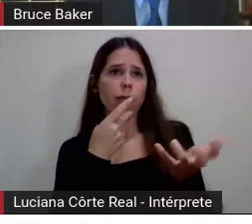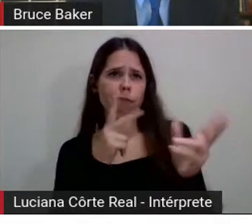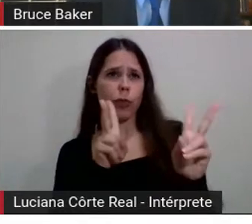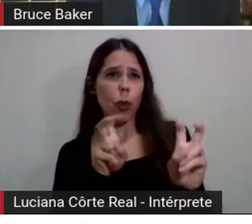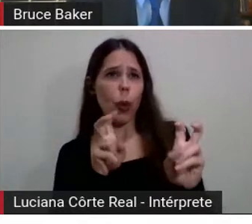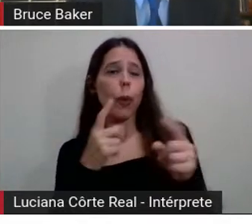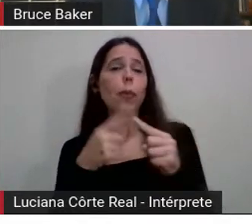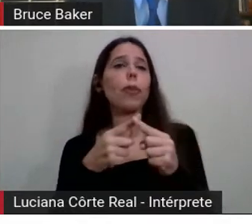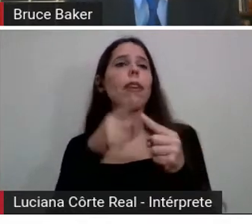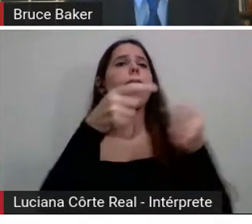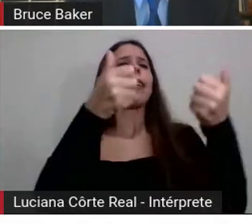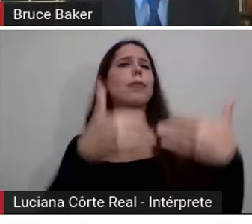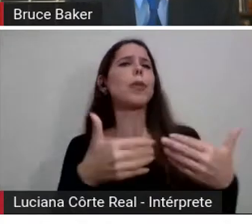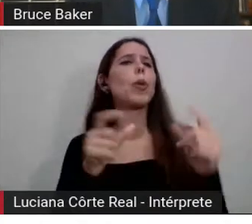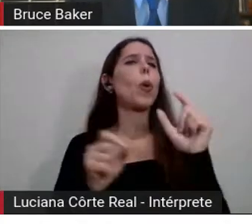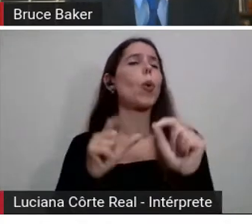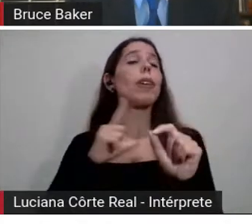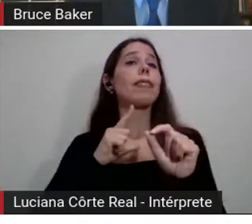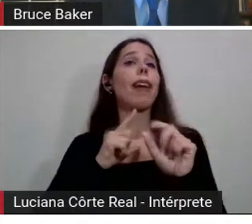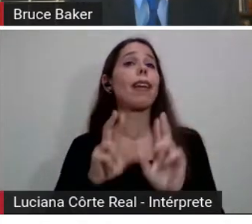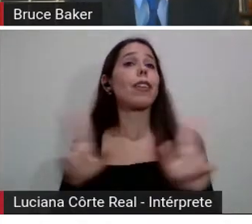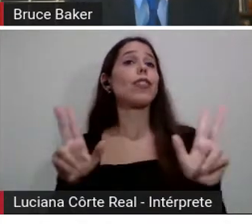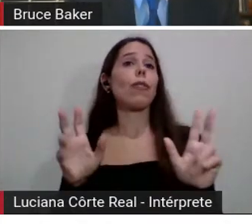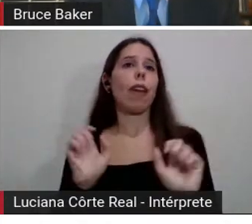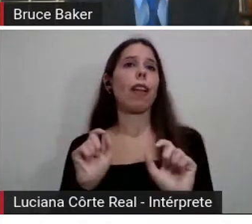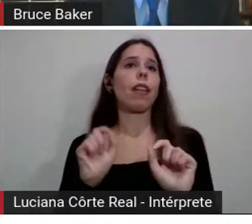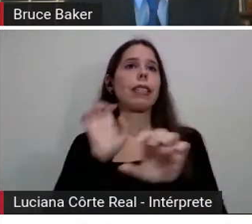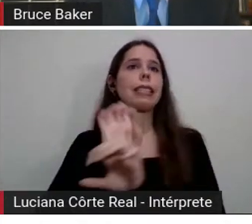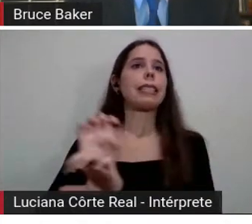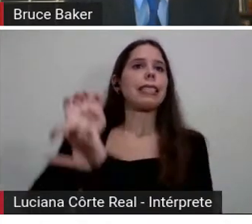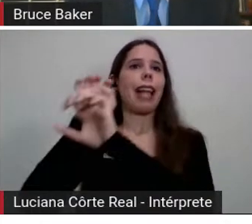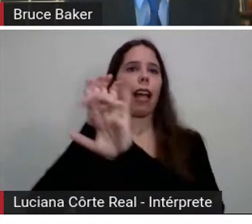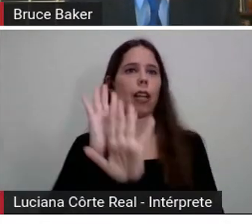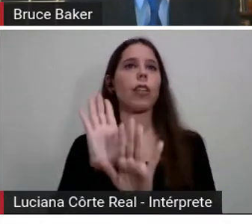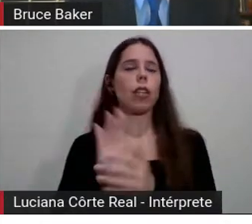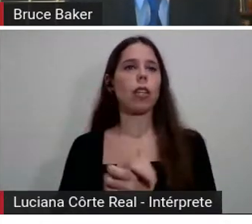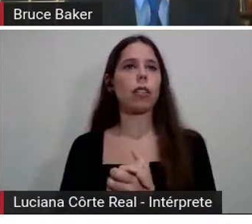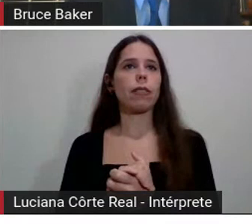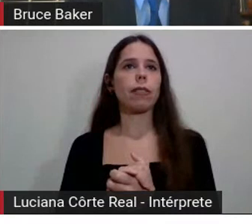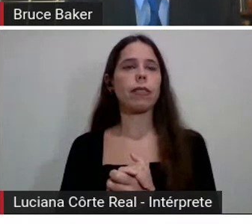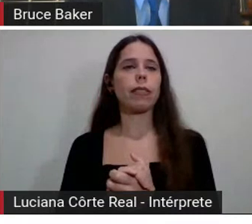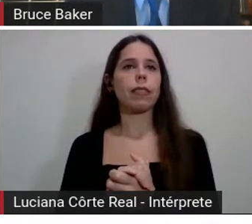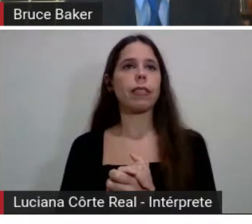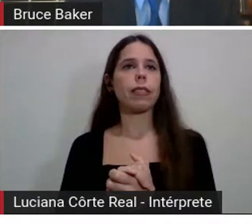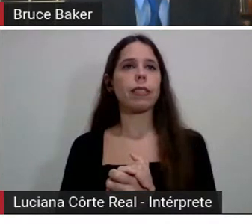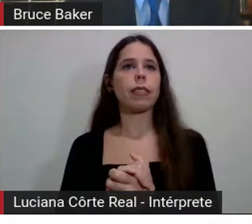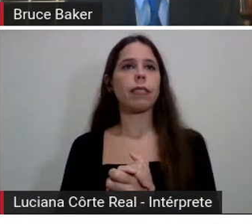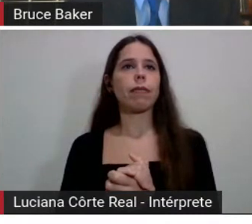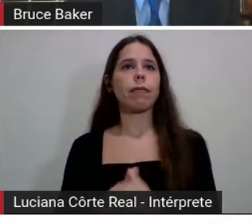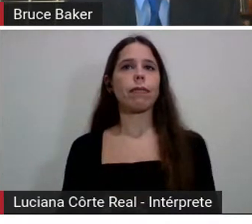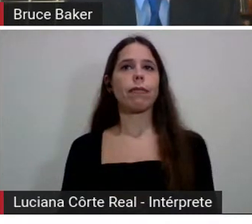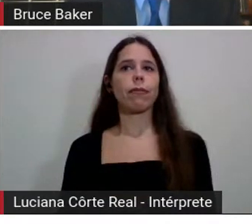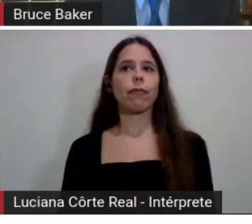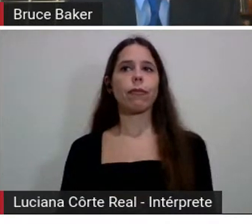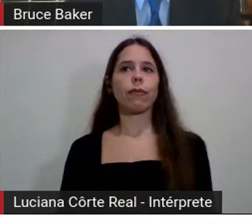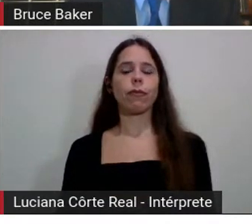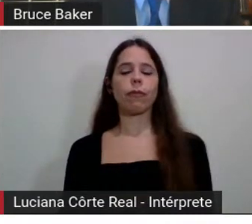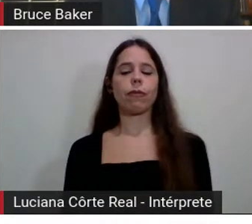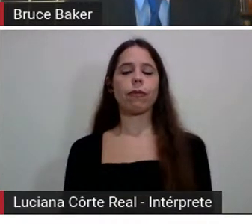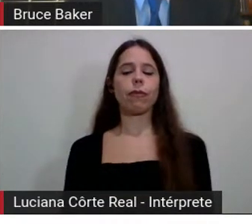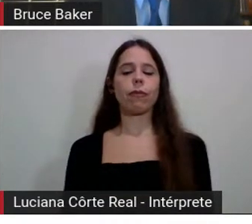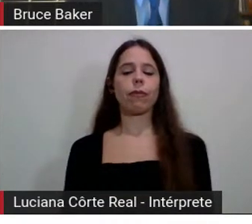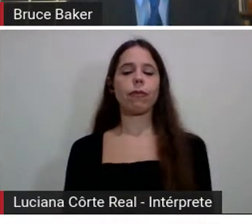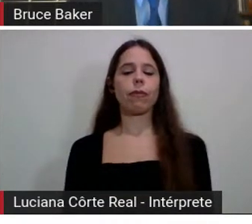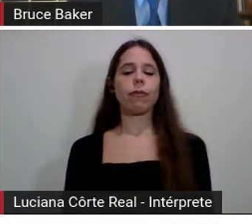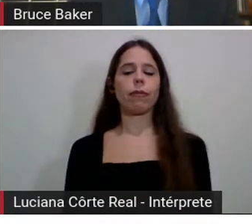os estados. He said that another challenge we have in Brazil is that your system is very